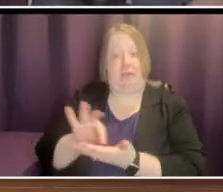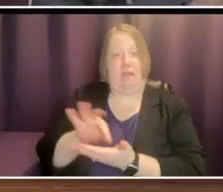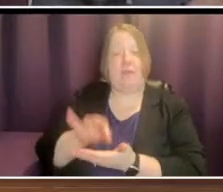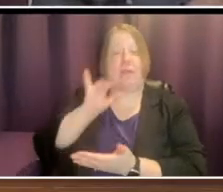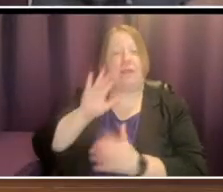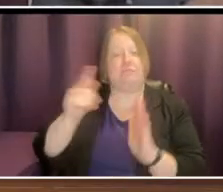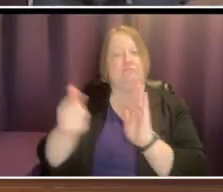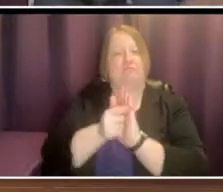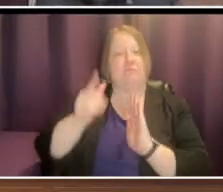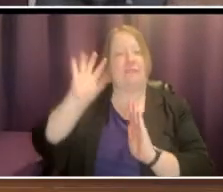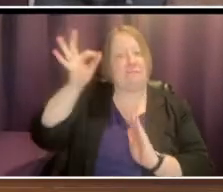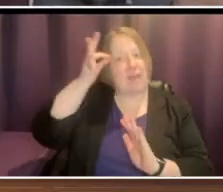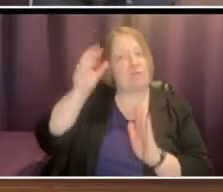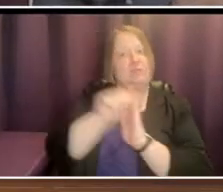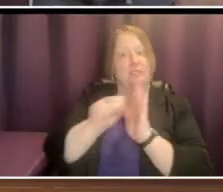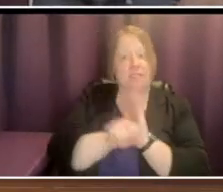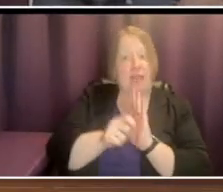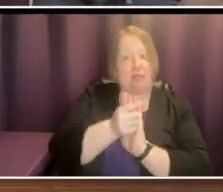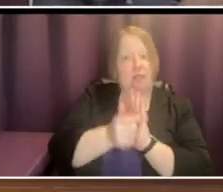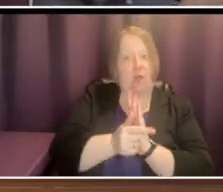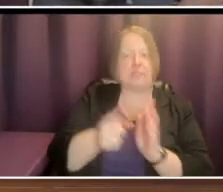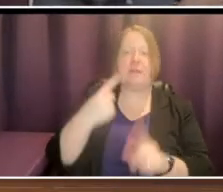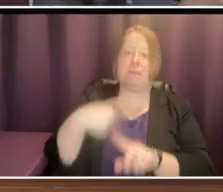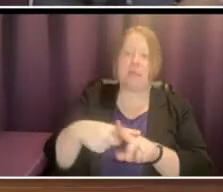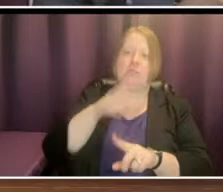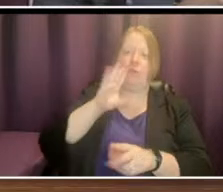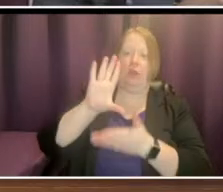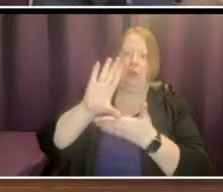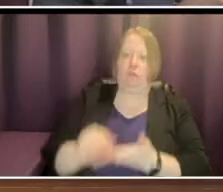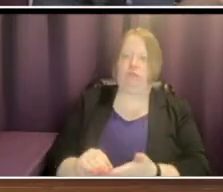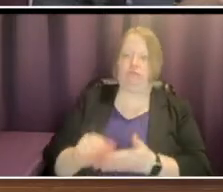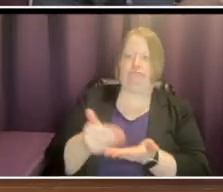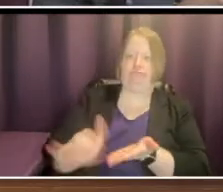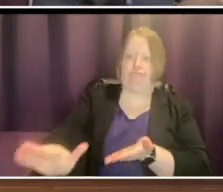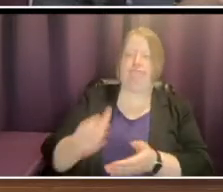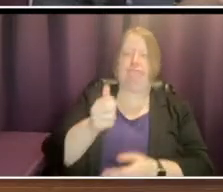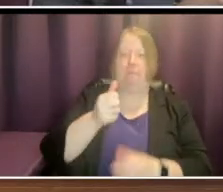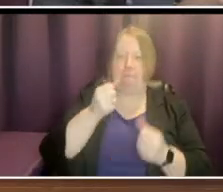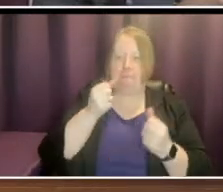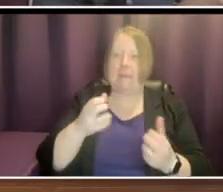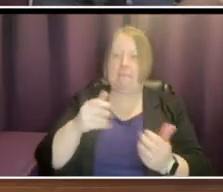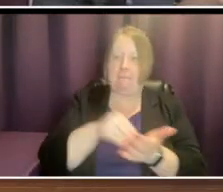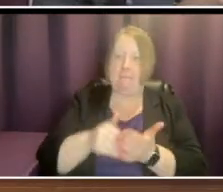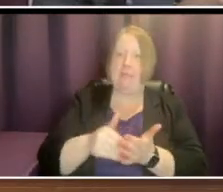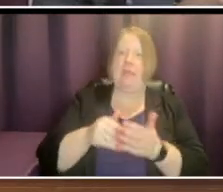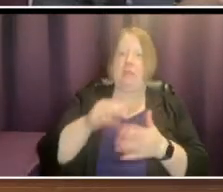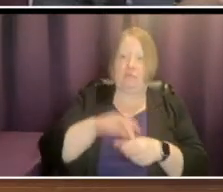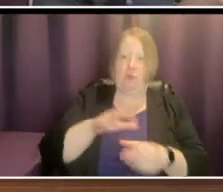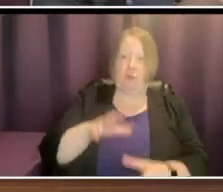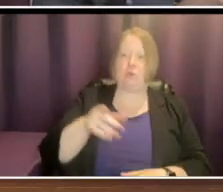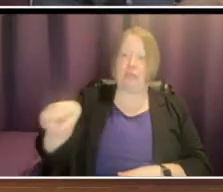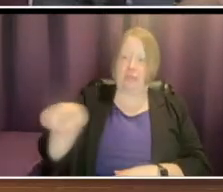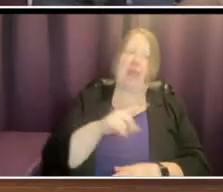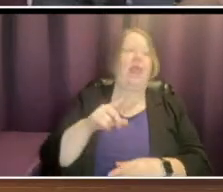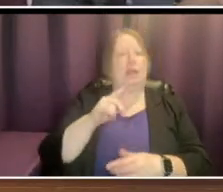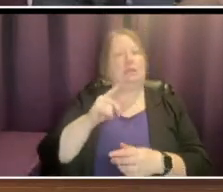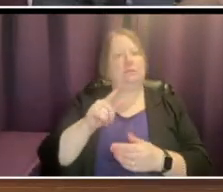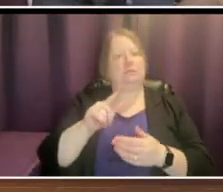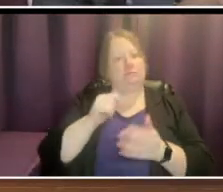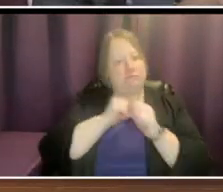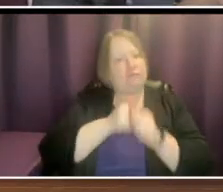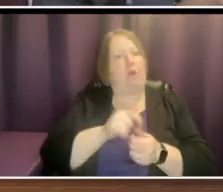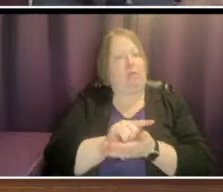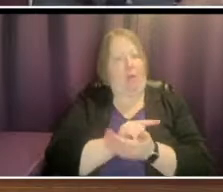state laws and also disenfranchised millions of voters who lawfully cast their vote. He called for that